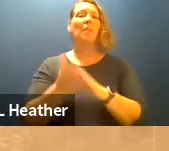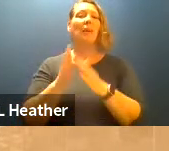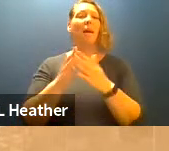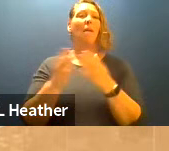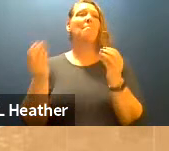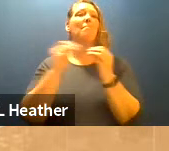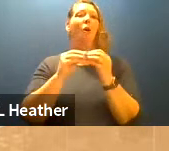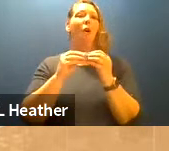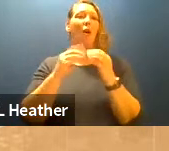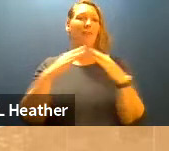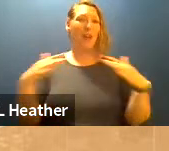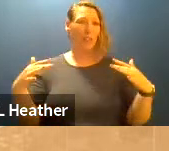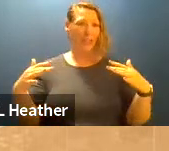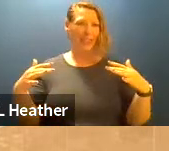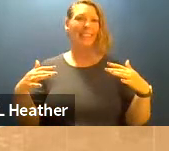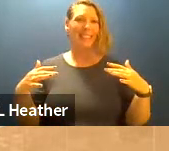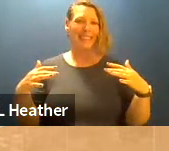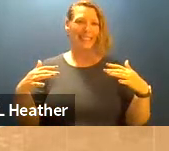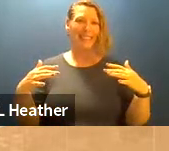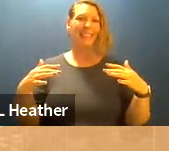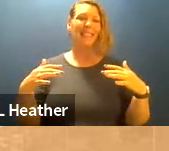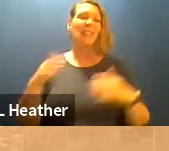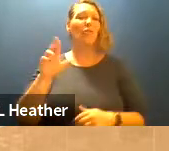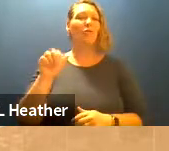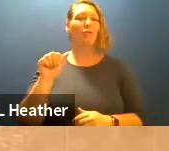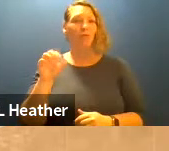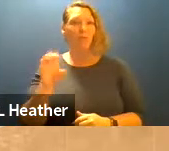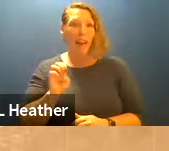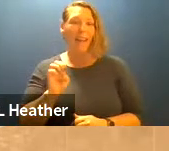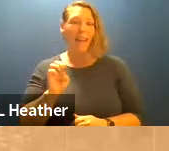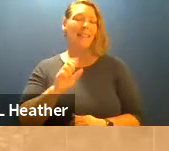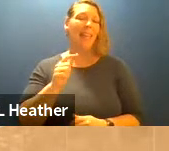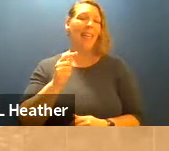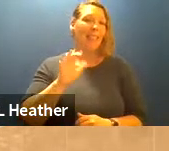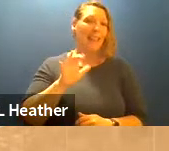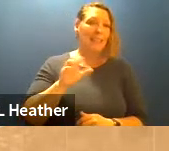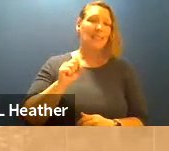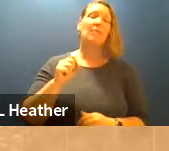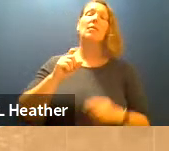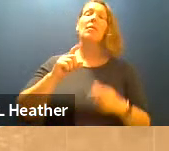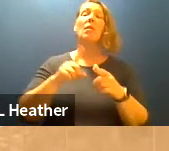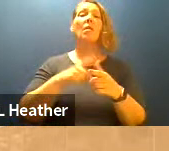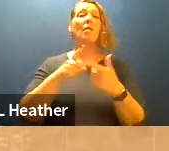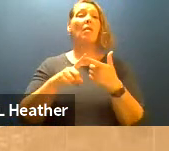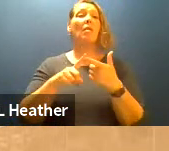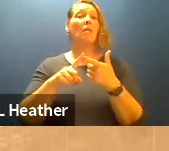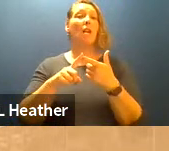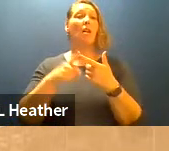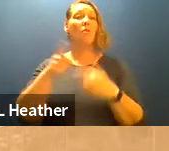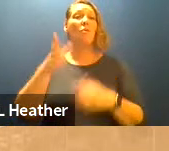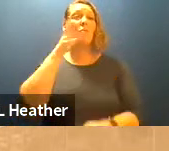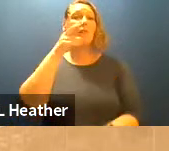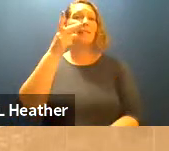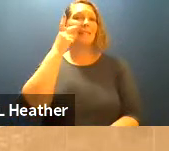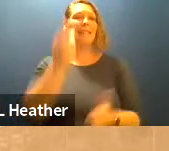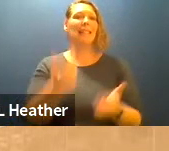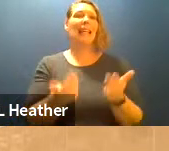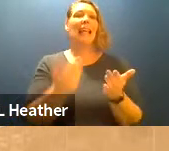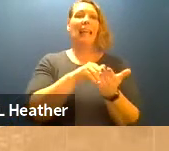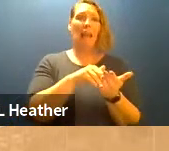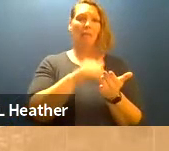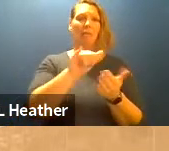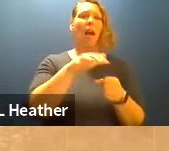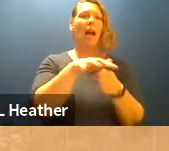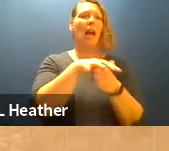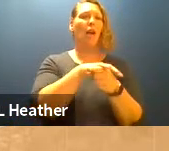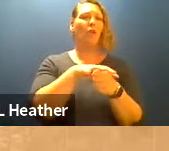region also grew more diverse in terms of race and ethnicity. But then in particular, you see again that the